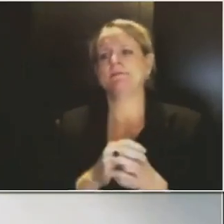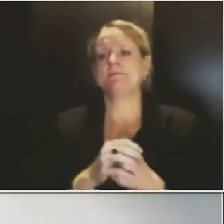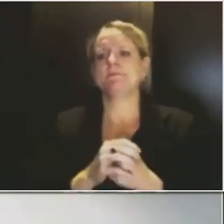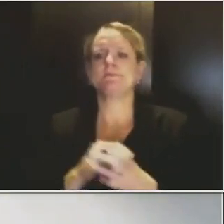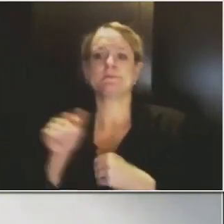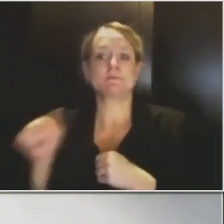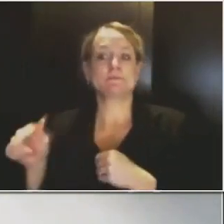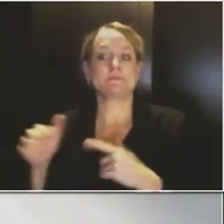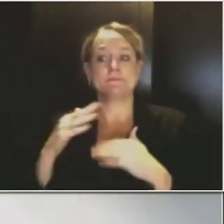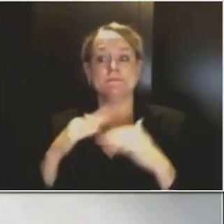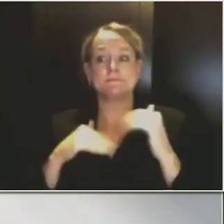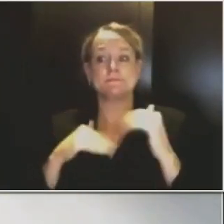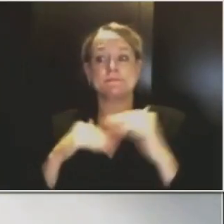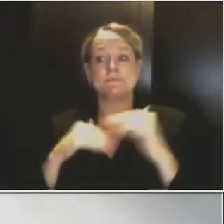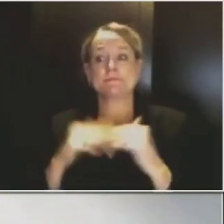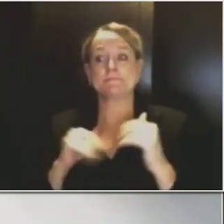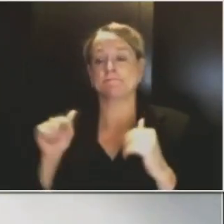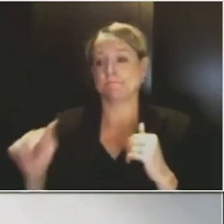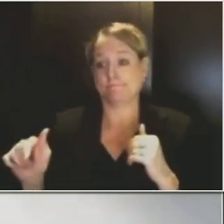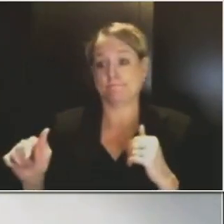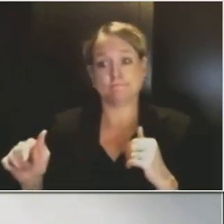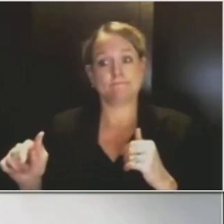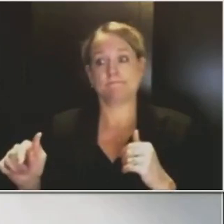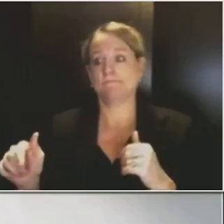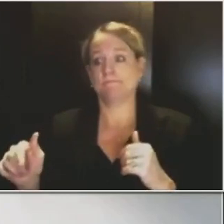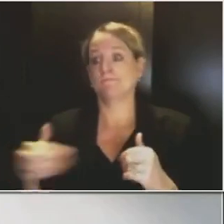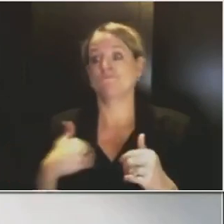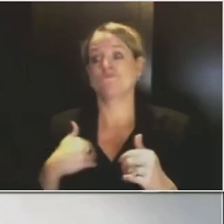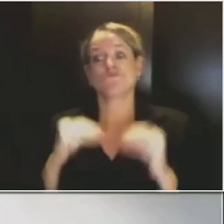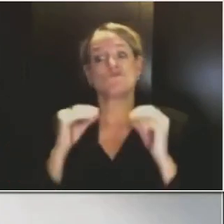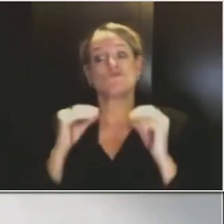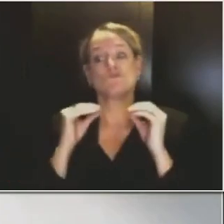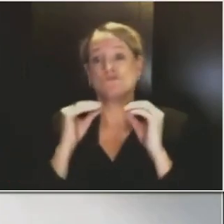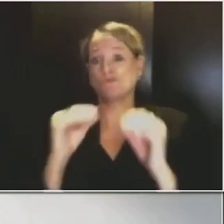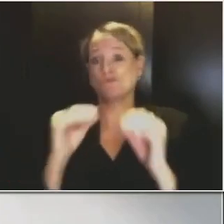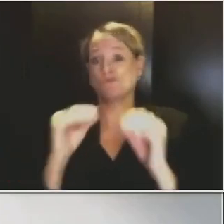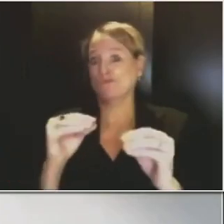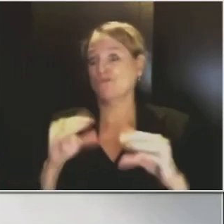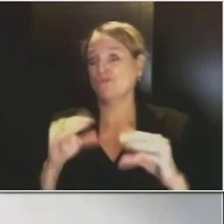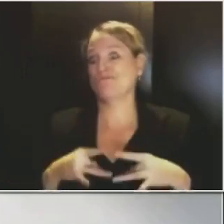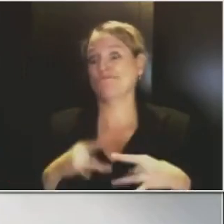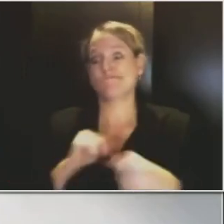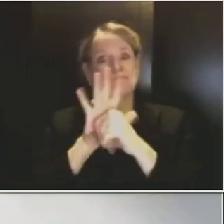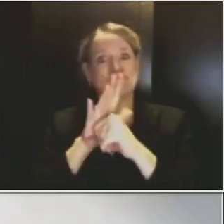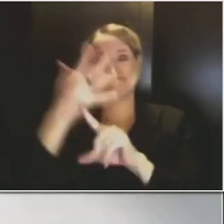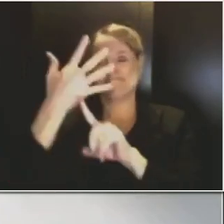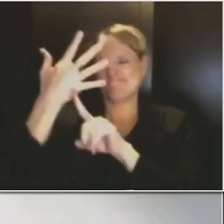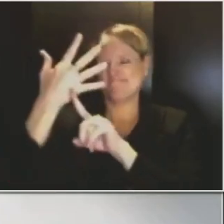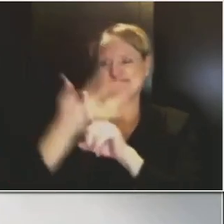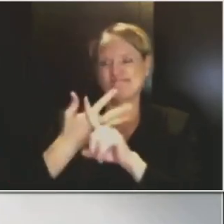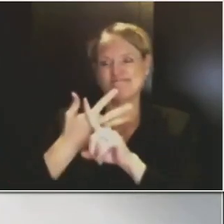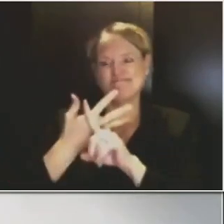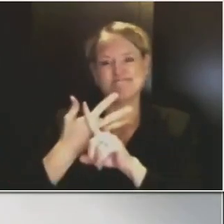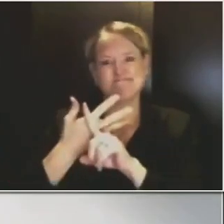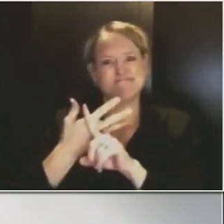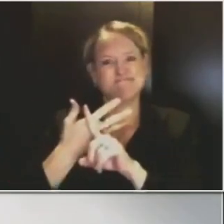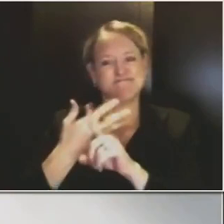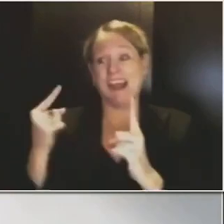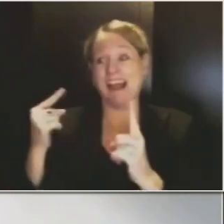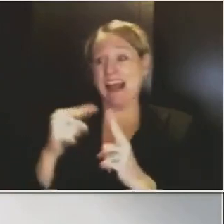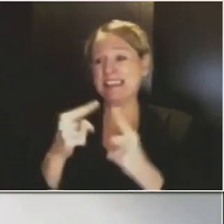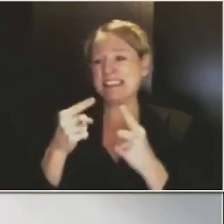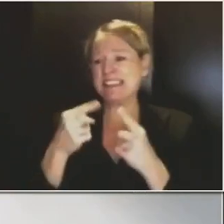Center, through FEMA for additional resources to come into the state and provide relief in a